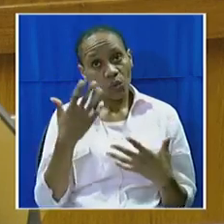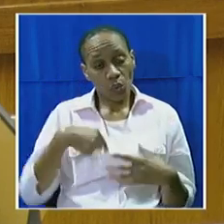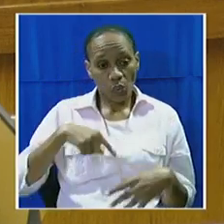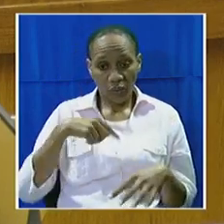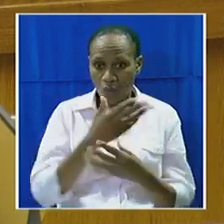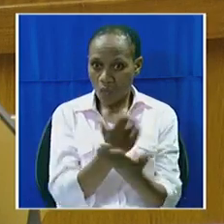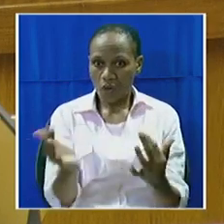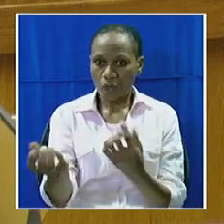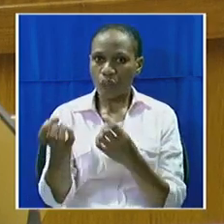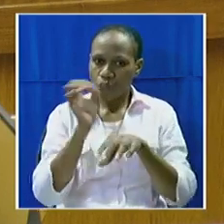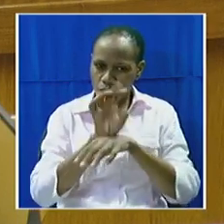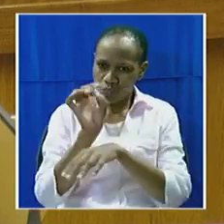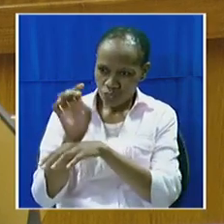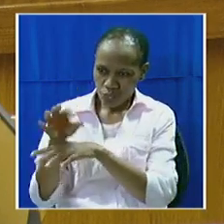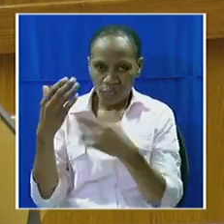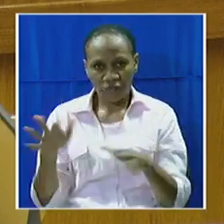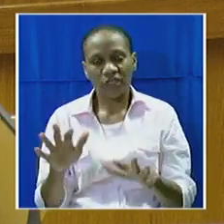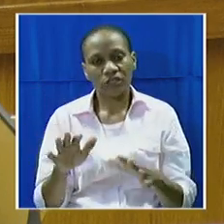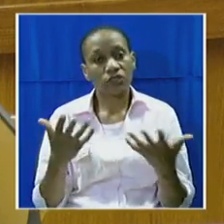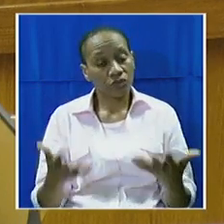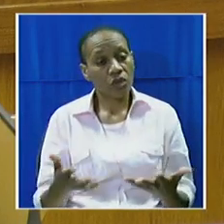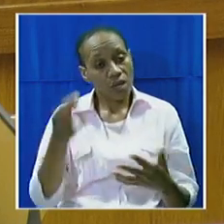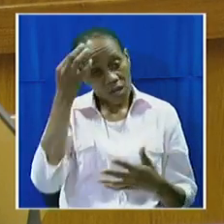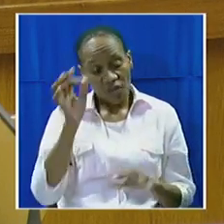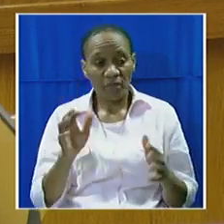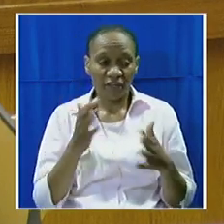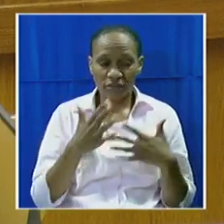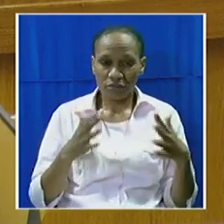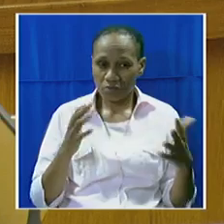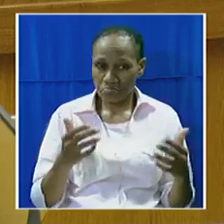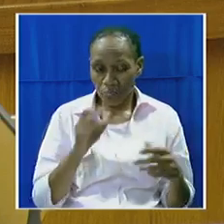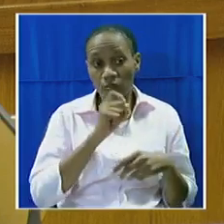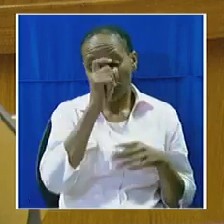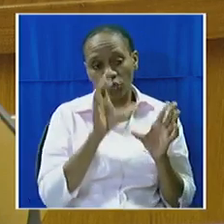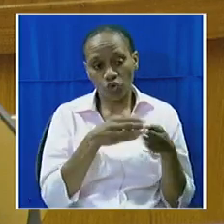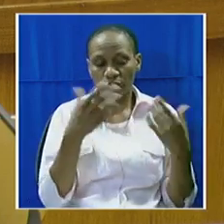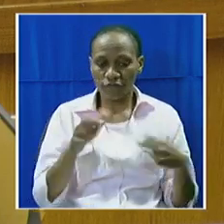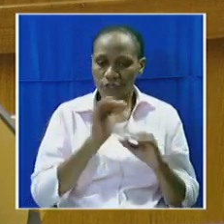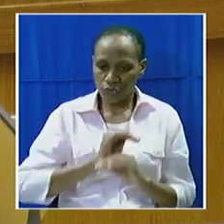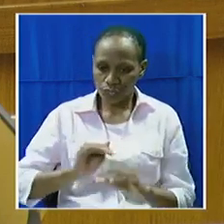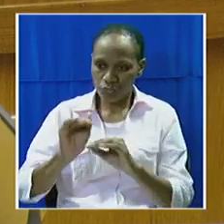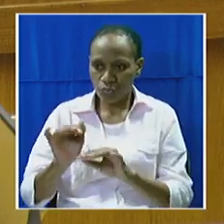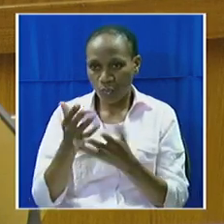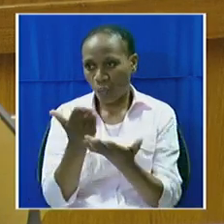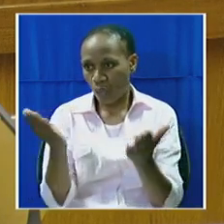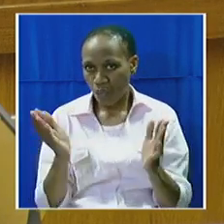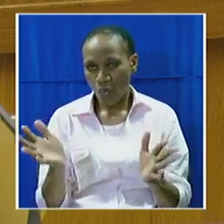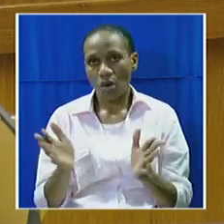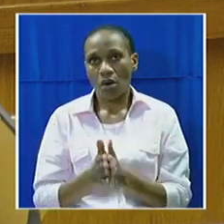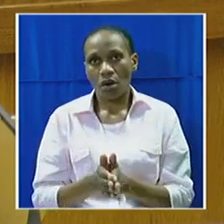briefed on the state of readiness at the Portfolio Committee, including members of the Portfolio Committee who